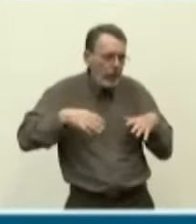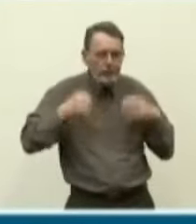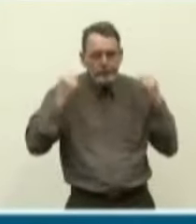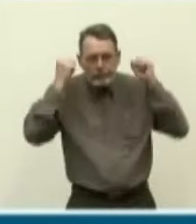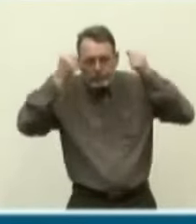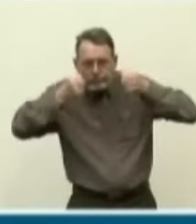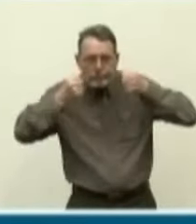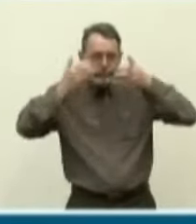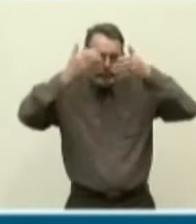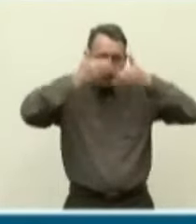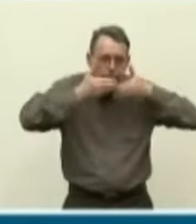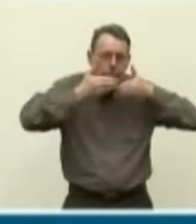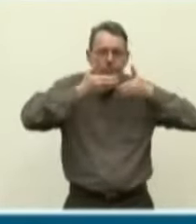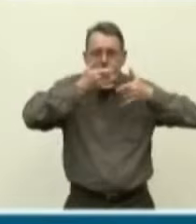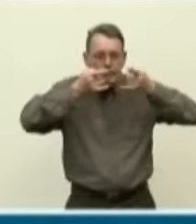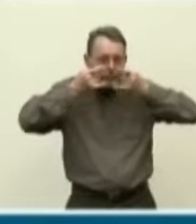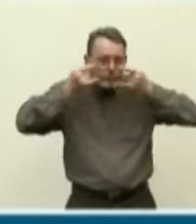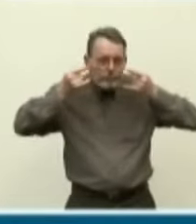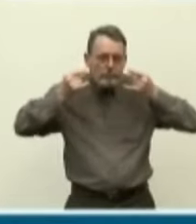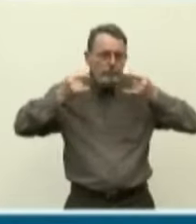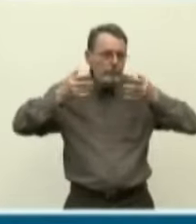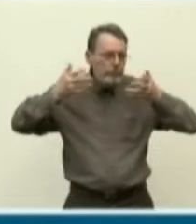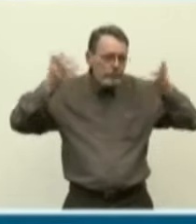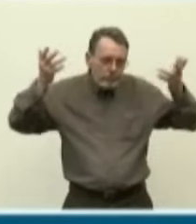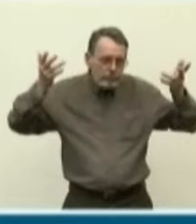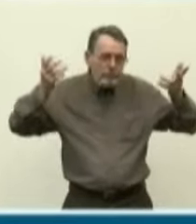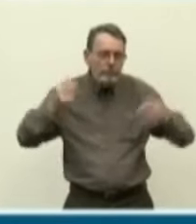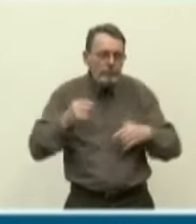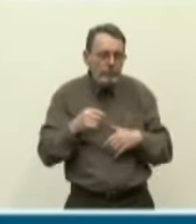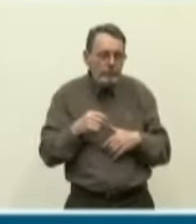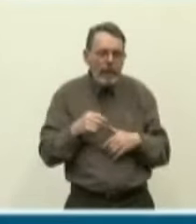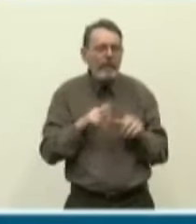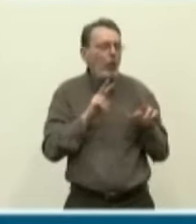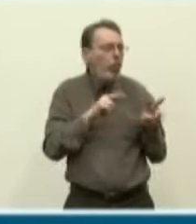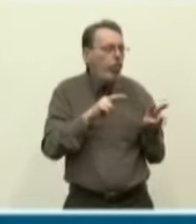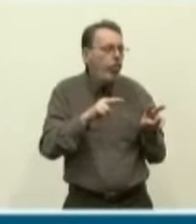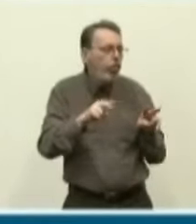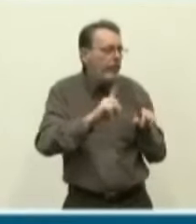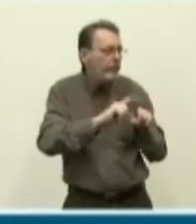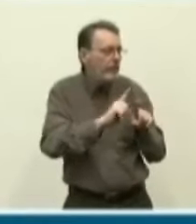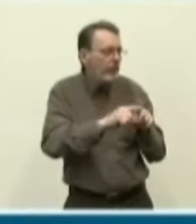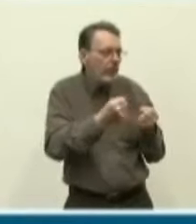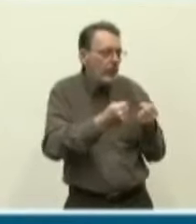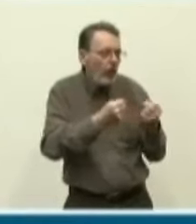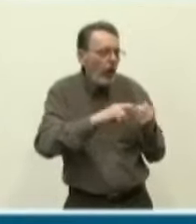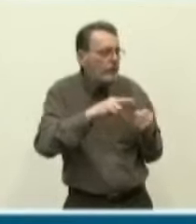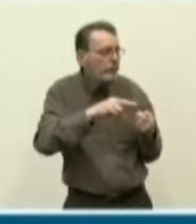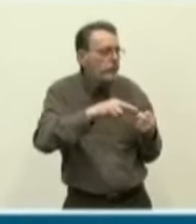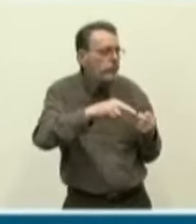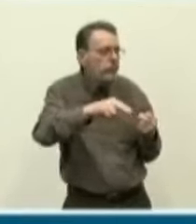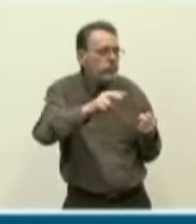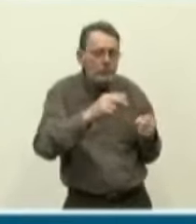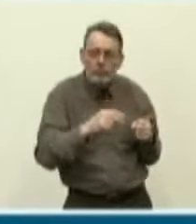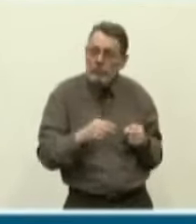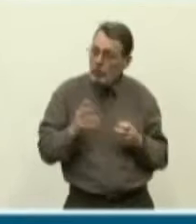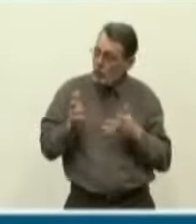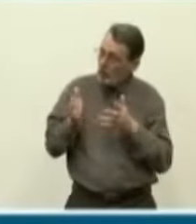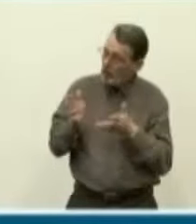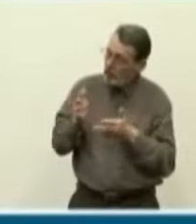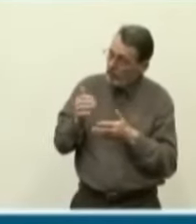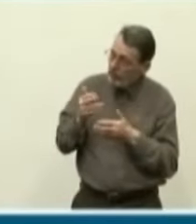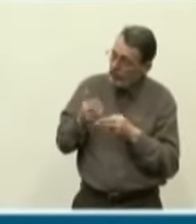had masks on, and then just one dude was looking through all the cars. Okay. Did you want to leave your name and